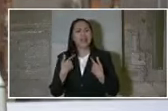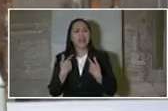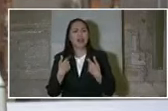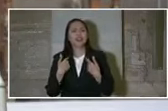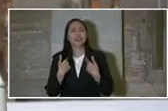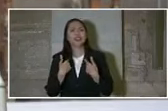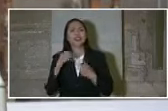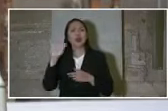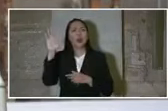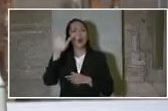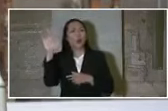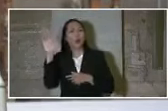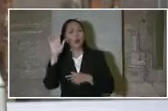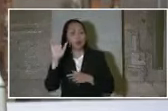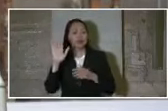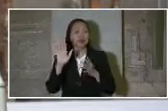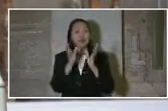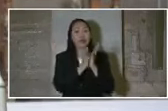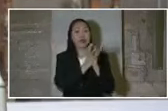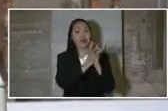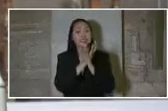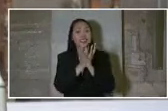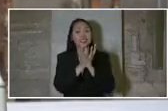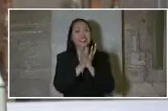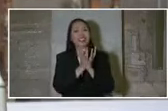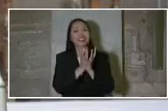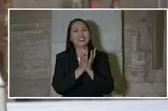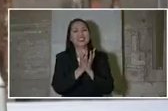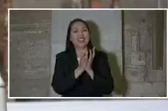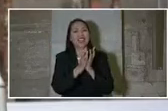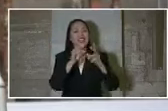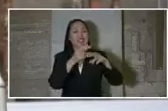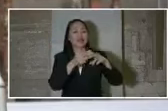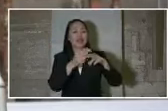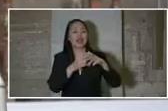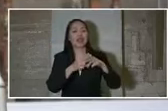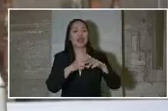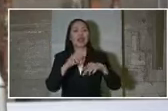community, Asin at Ilaw Community.